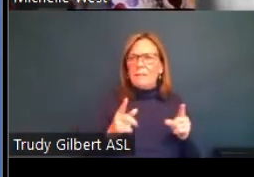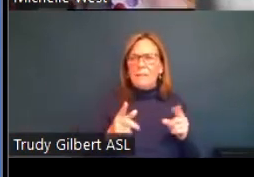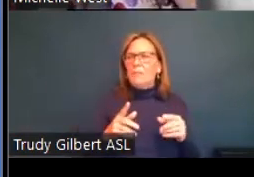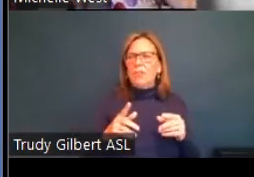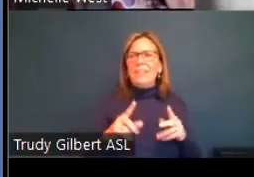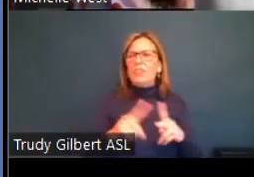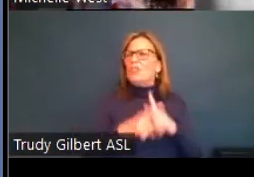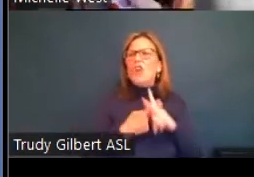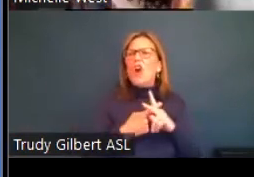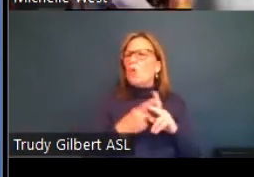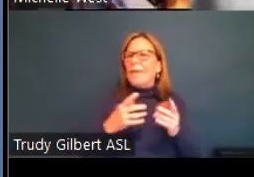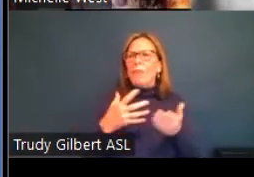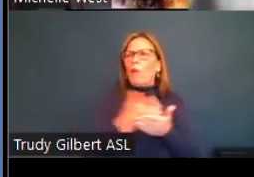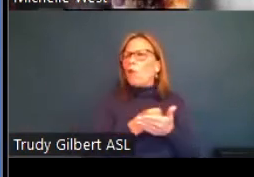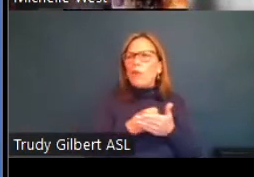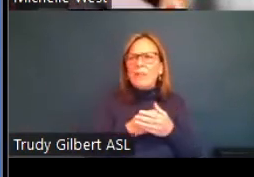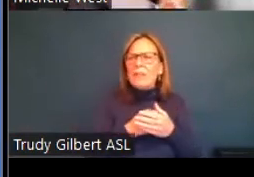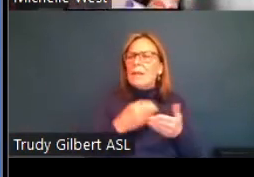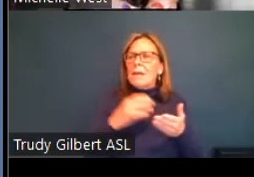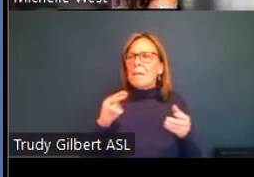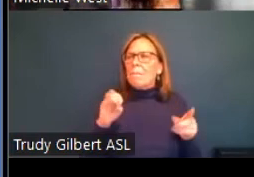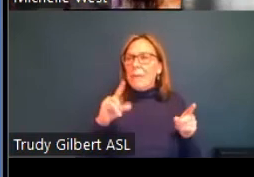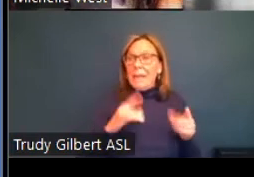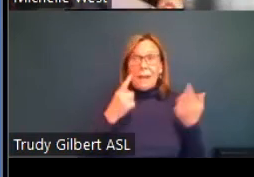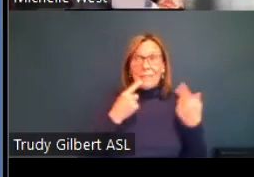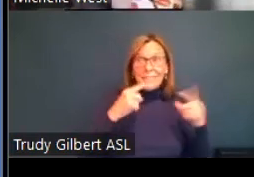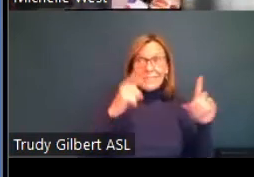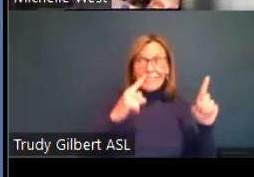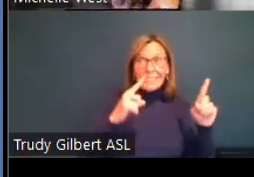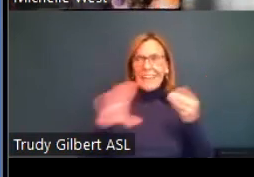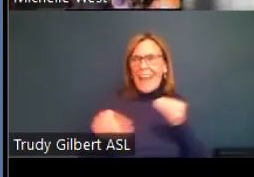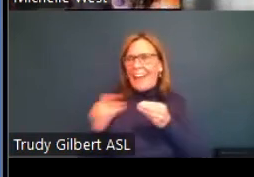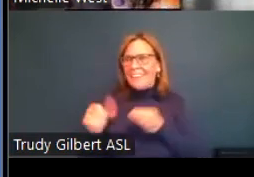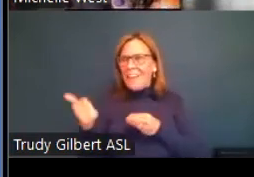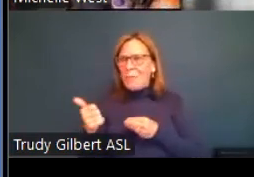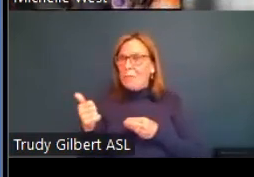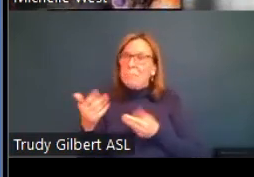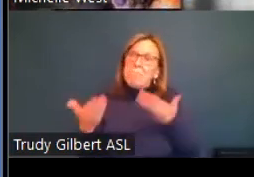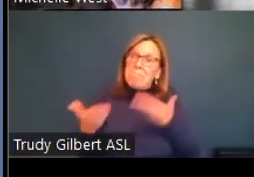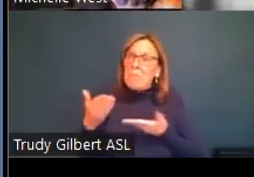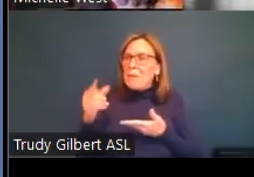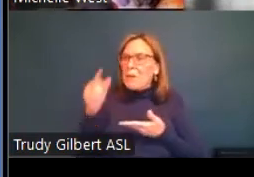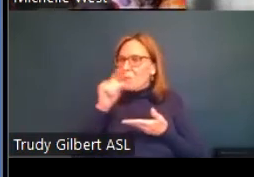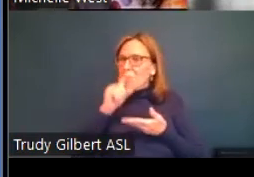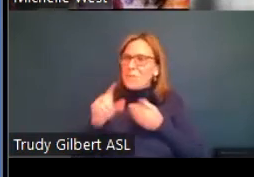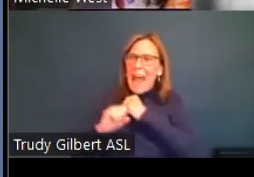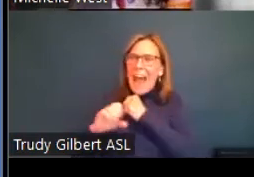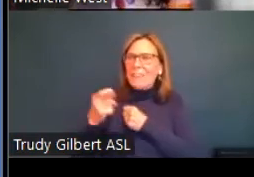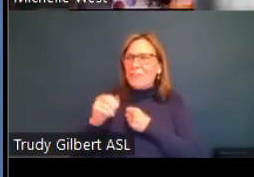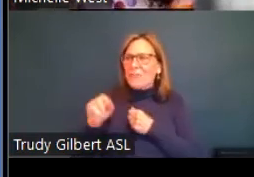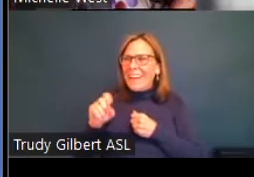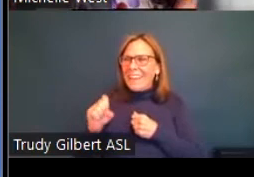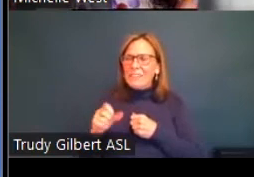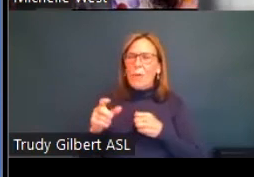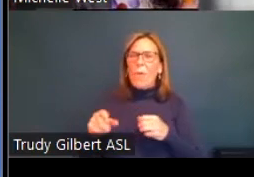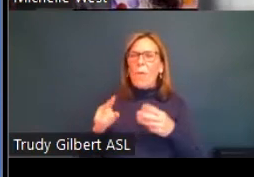And once you get success with each one, then you can add maybe Google Ad Grants. And then you can, you know, add maybe looking for a